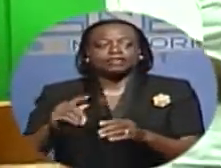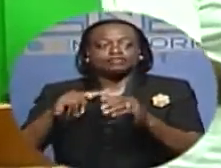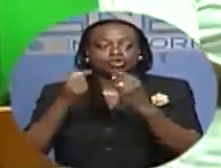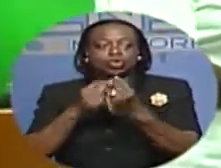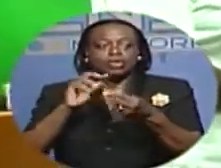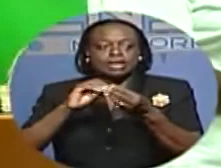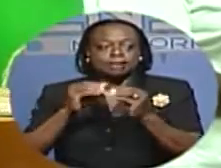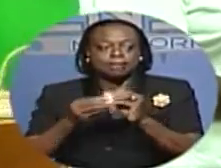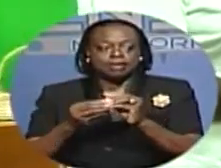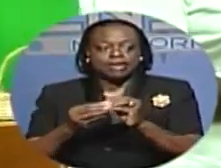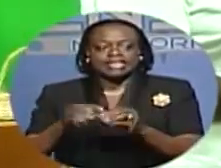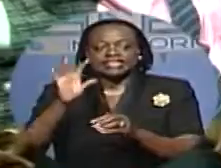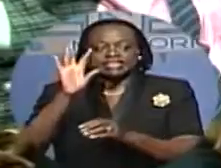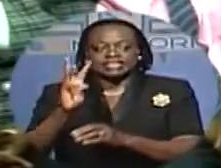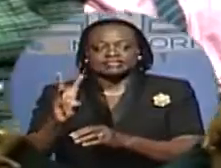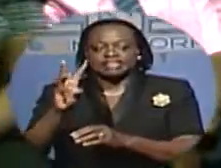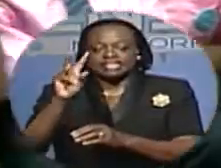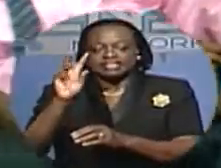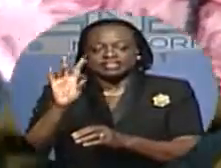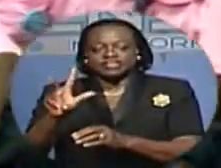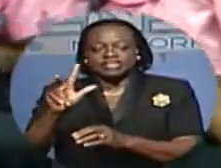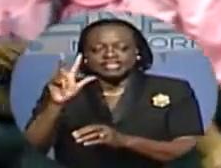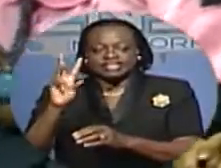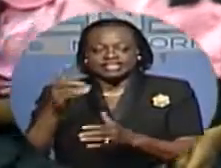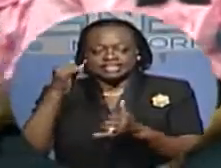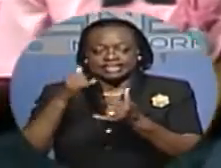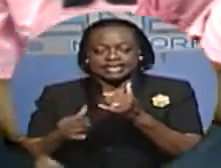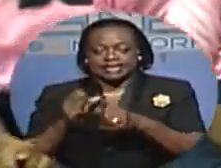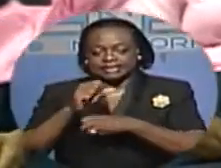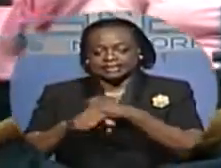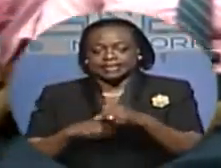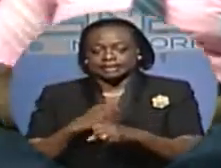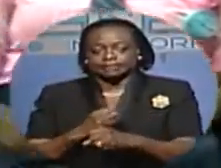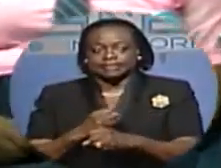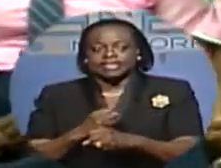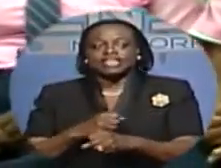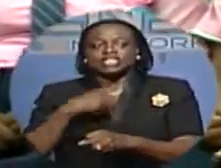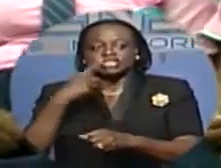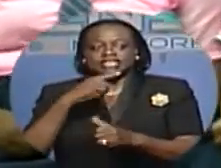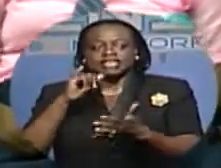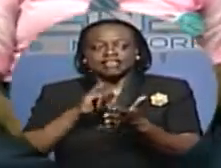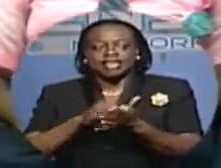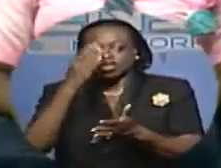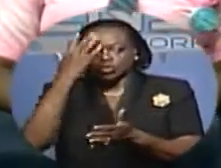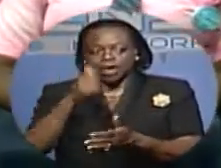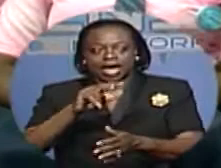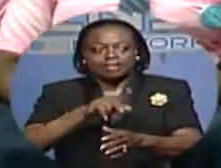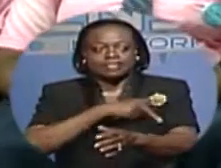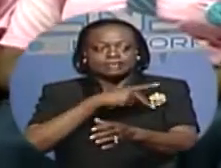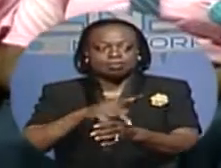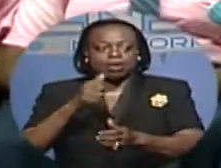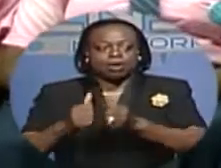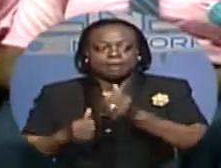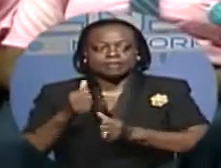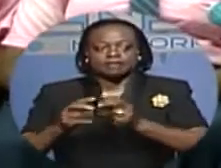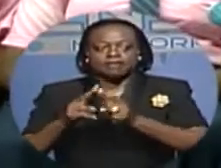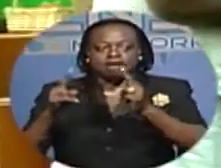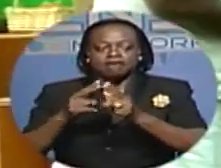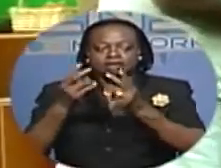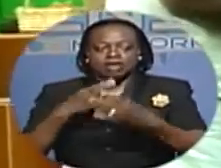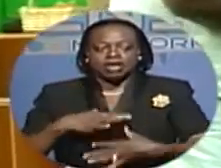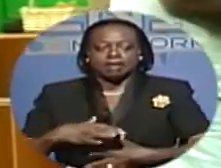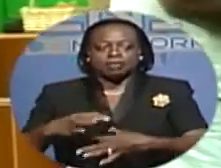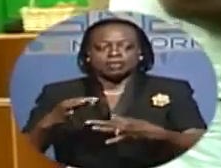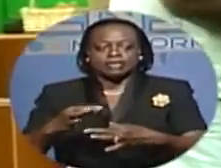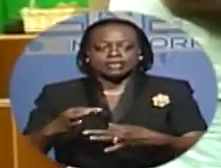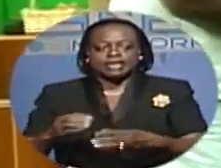abuse stood at 636 last year. Smith says that's why this poem competition is so important, as it gives those affected and